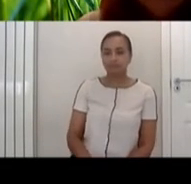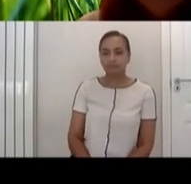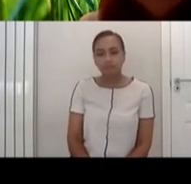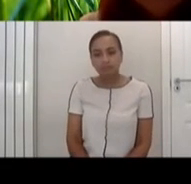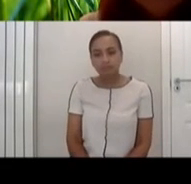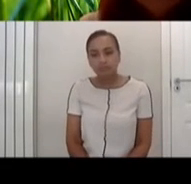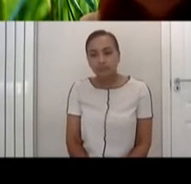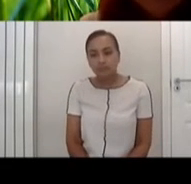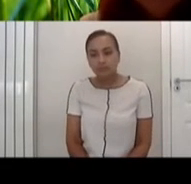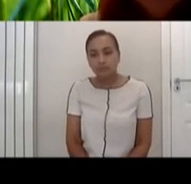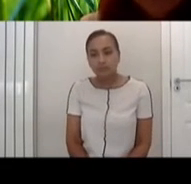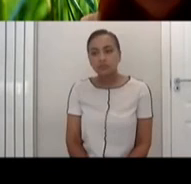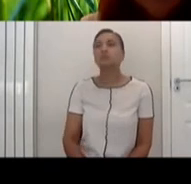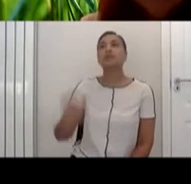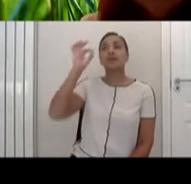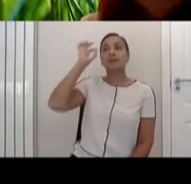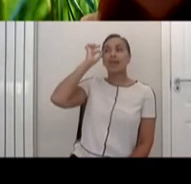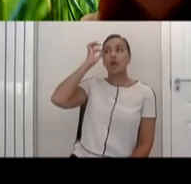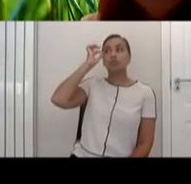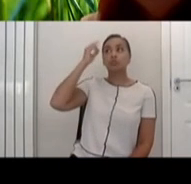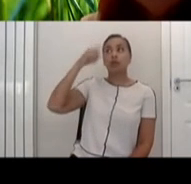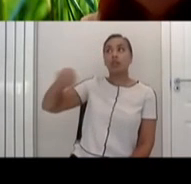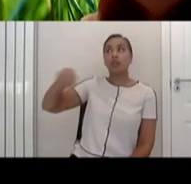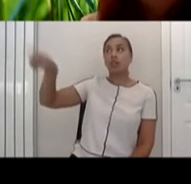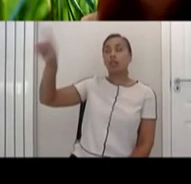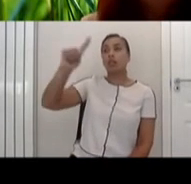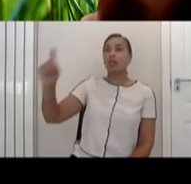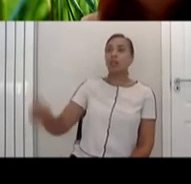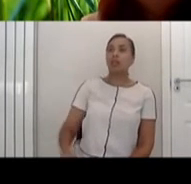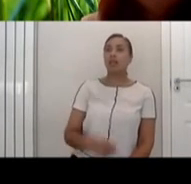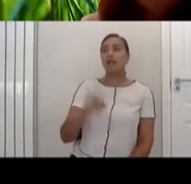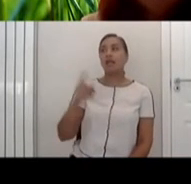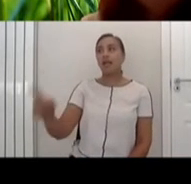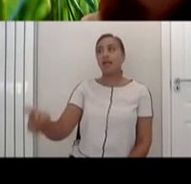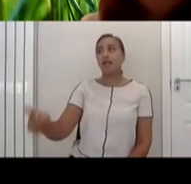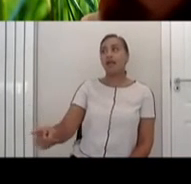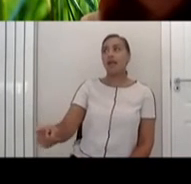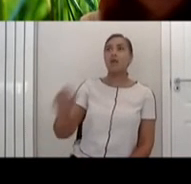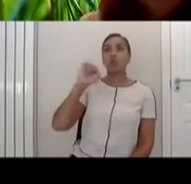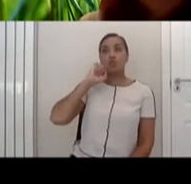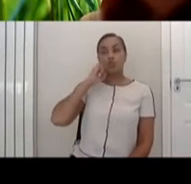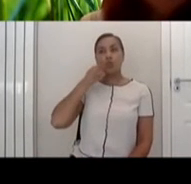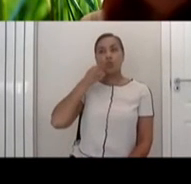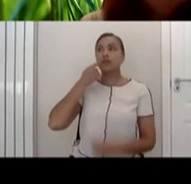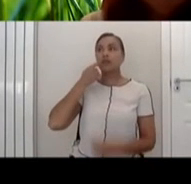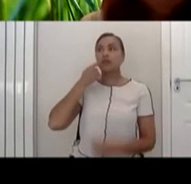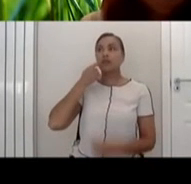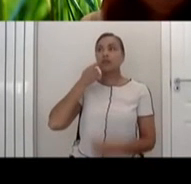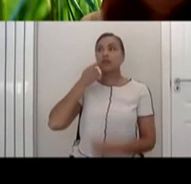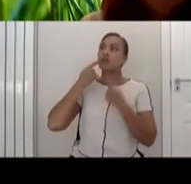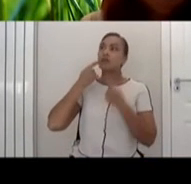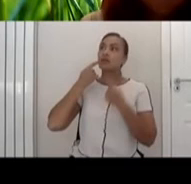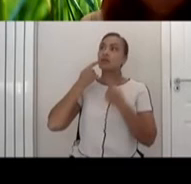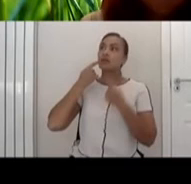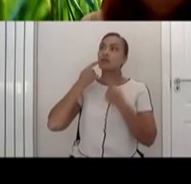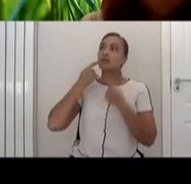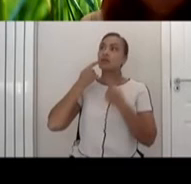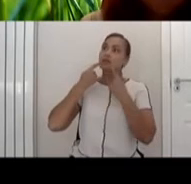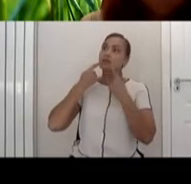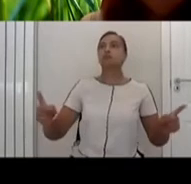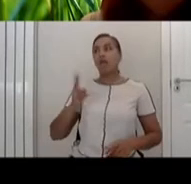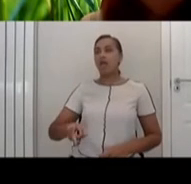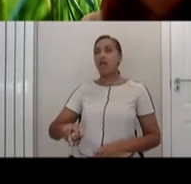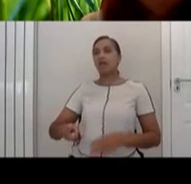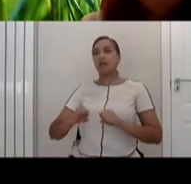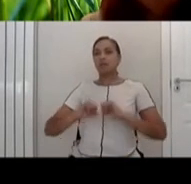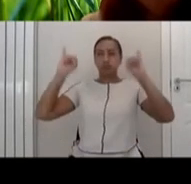local authorities will have the power to impose a local lockdown, what criteria